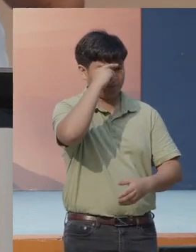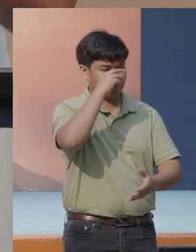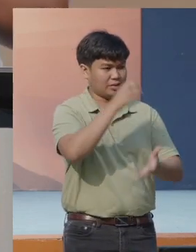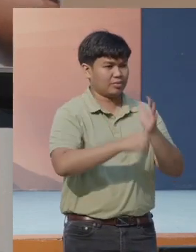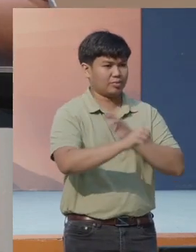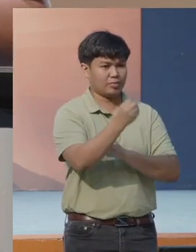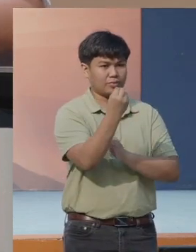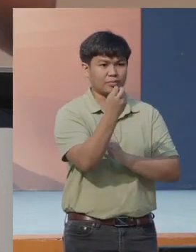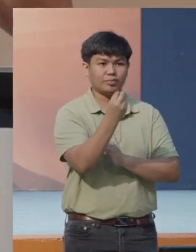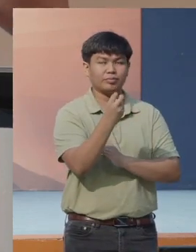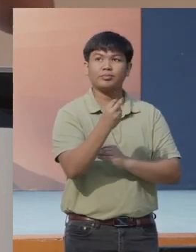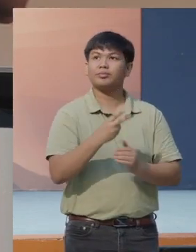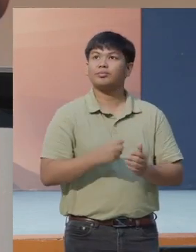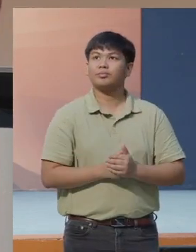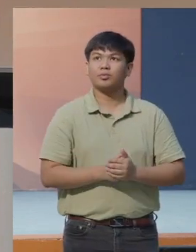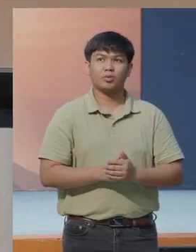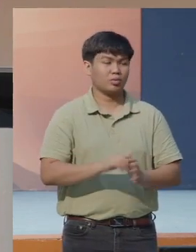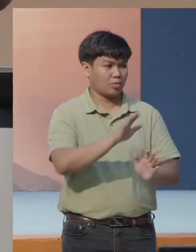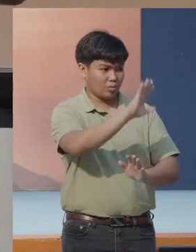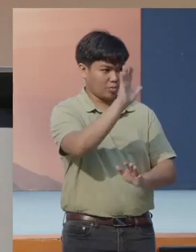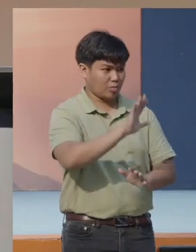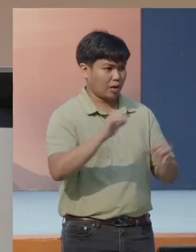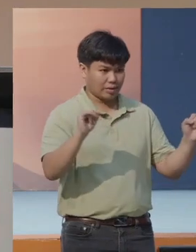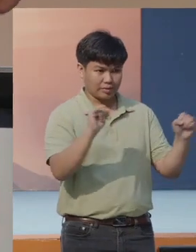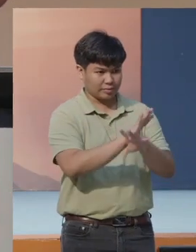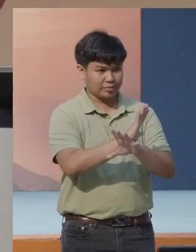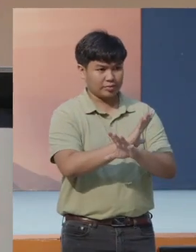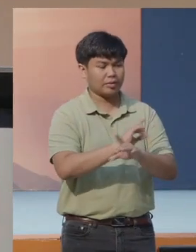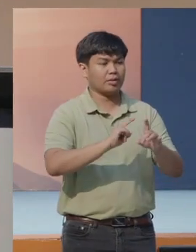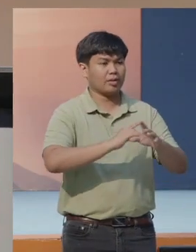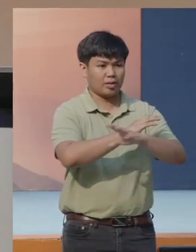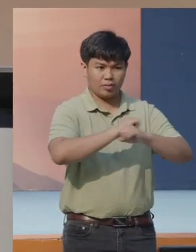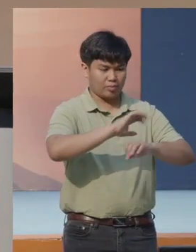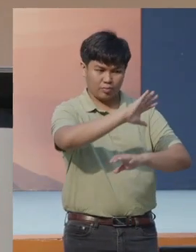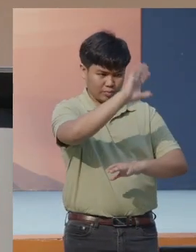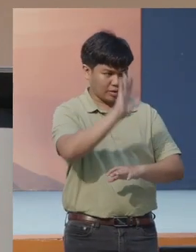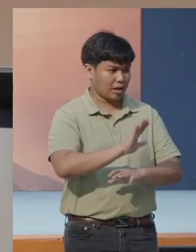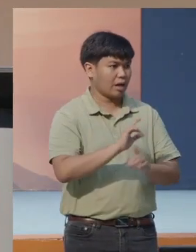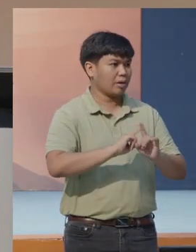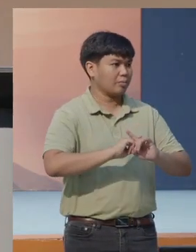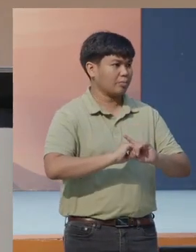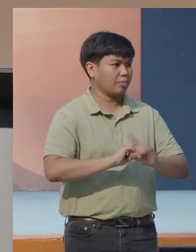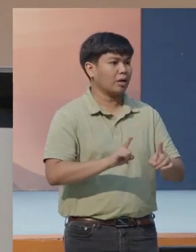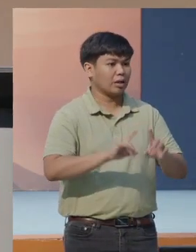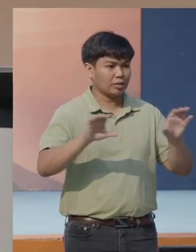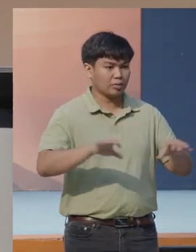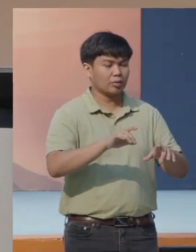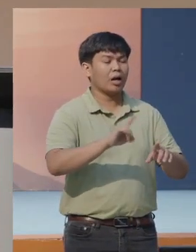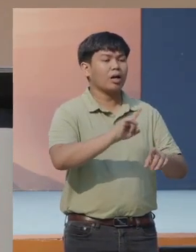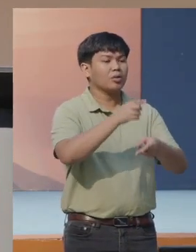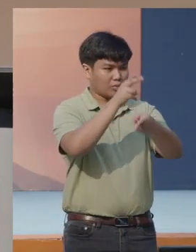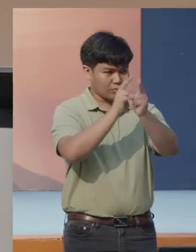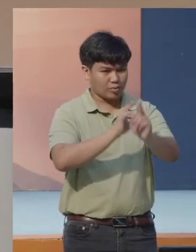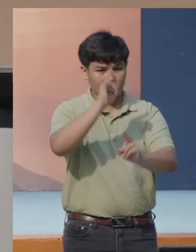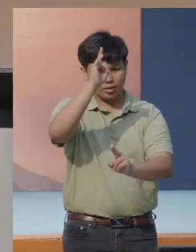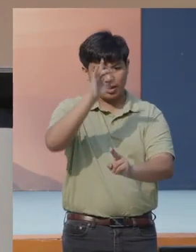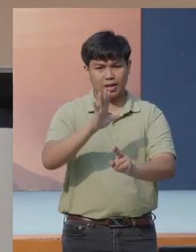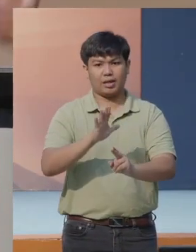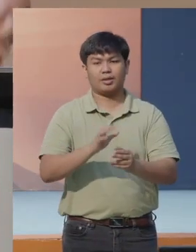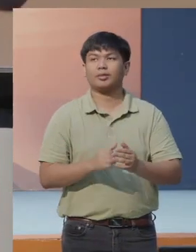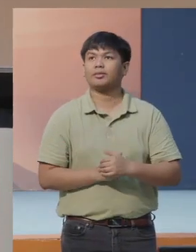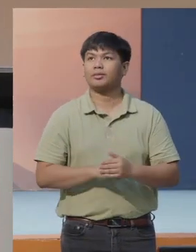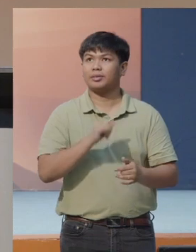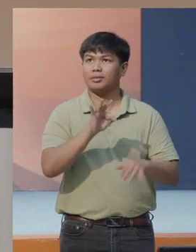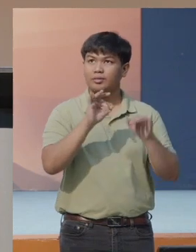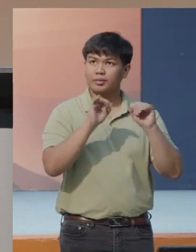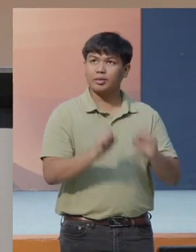12:17-21, repay no one evil for evil, but give thought to do what is honorable in the sight of all. If